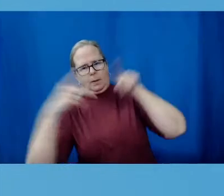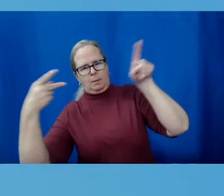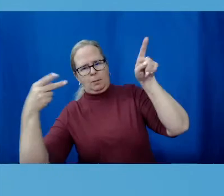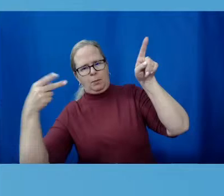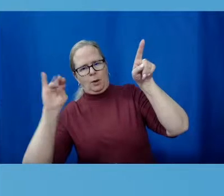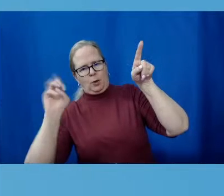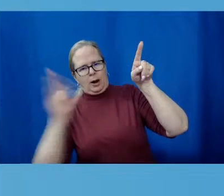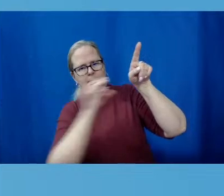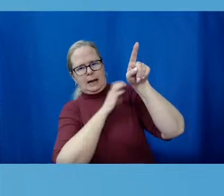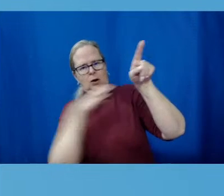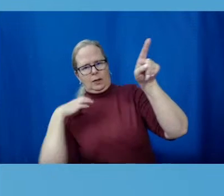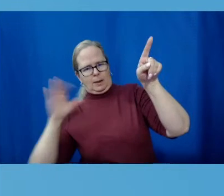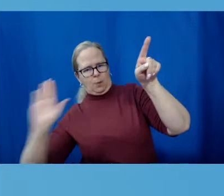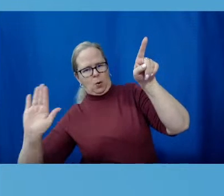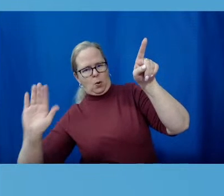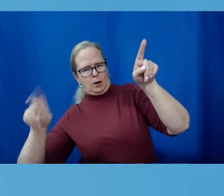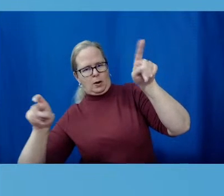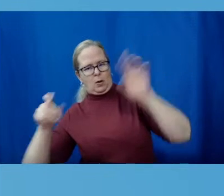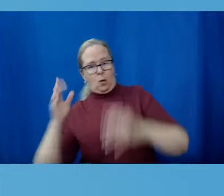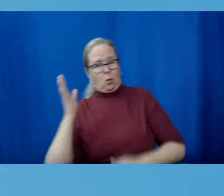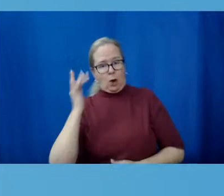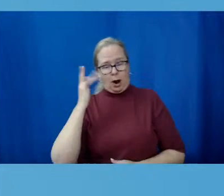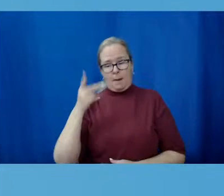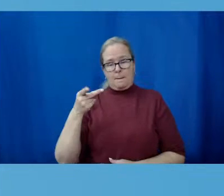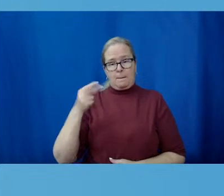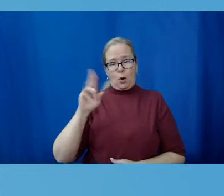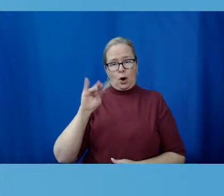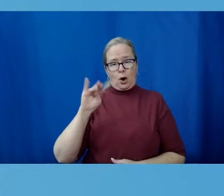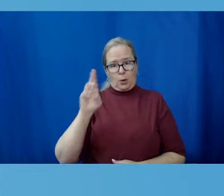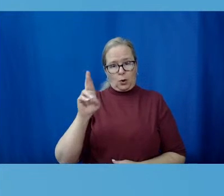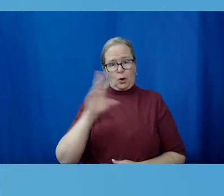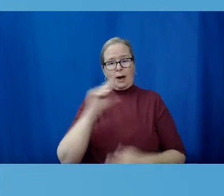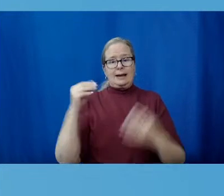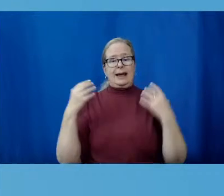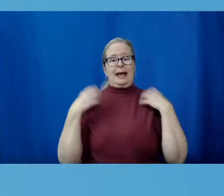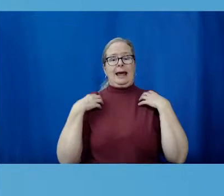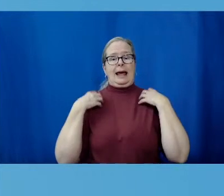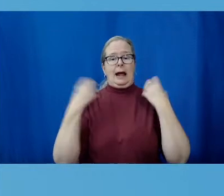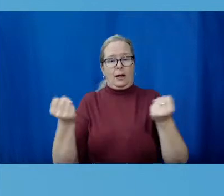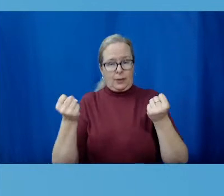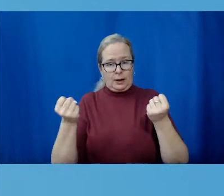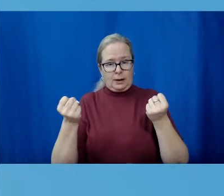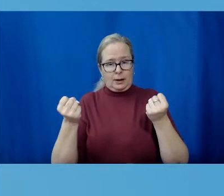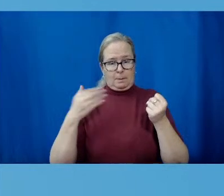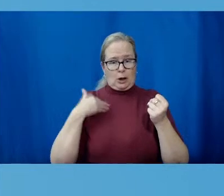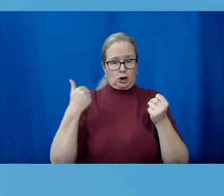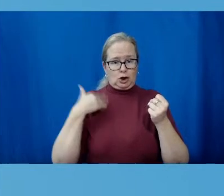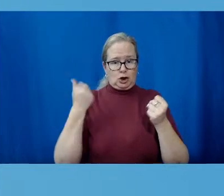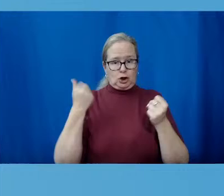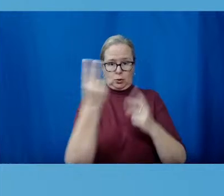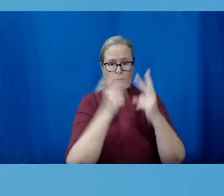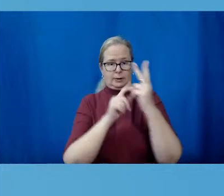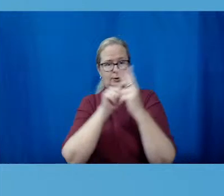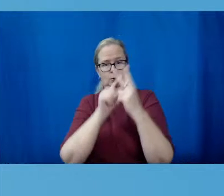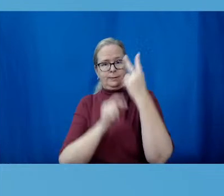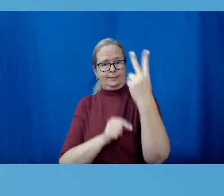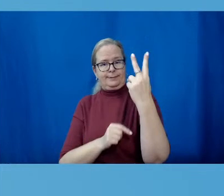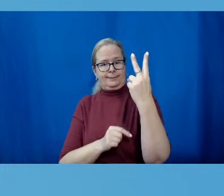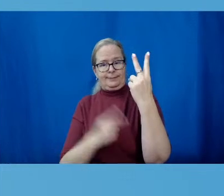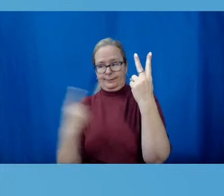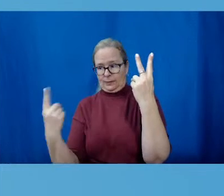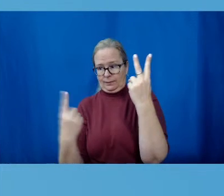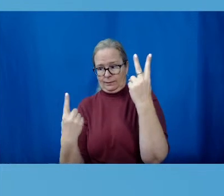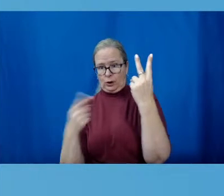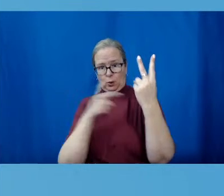ultimately accountable to Albertans because they're elected, where the chief medical officer of health is not elected, therefore not